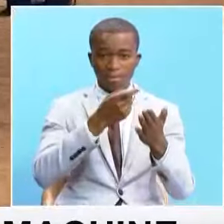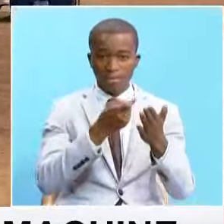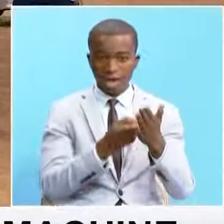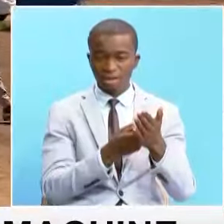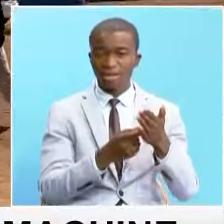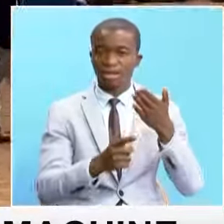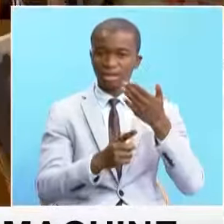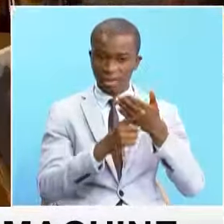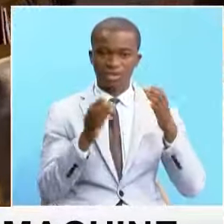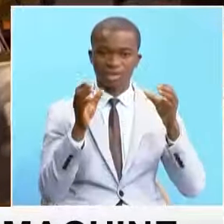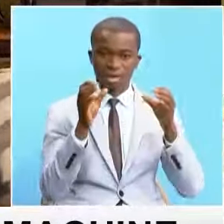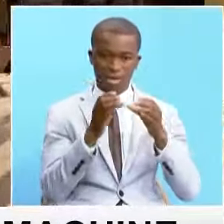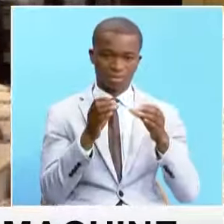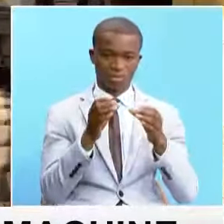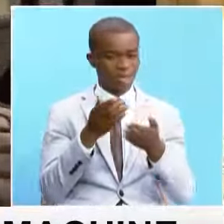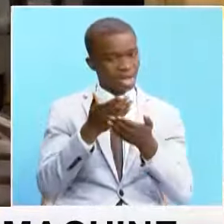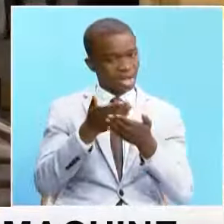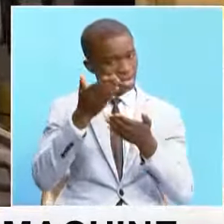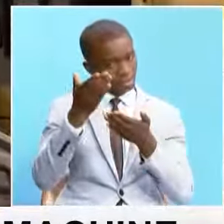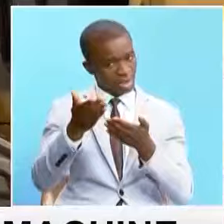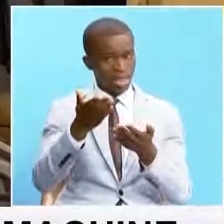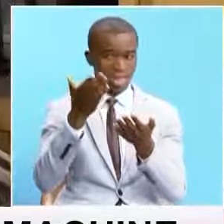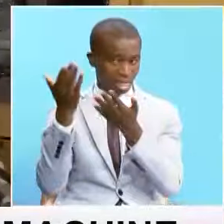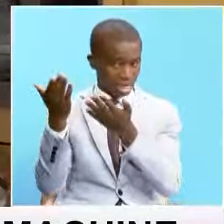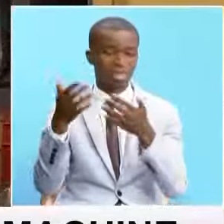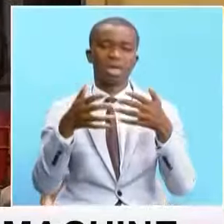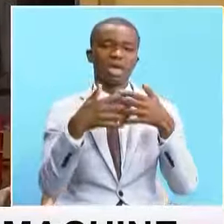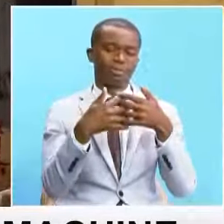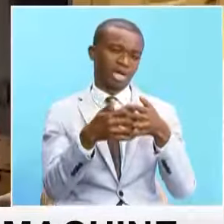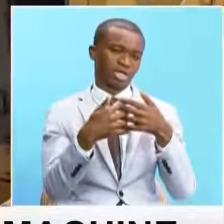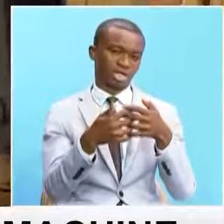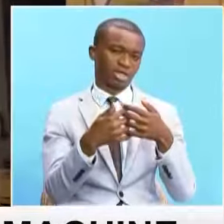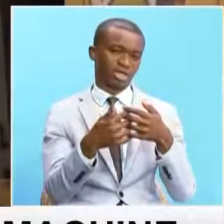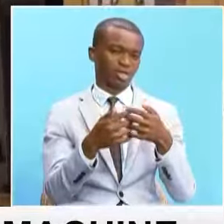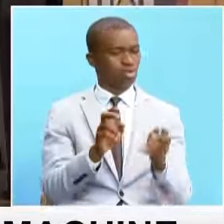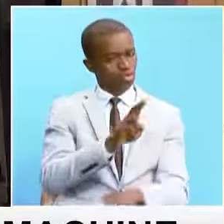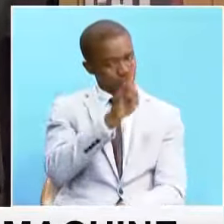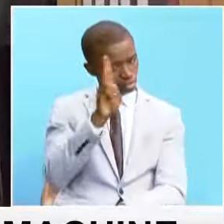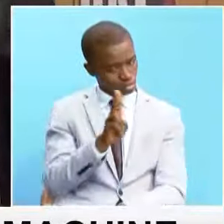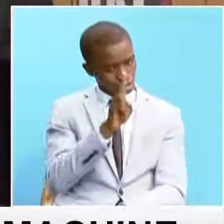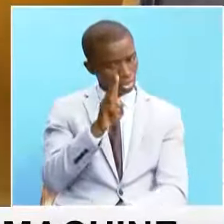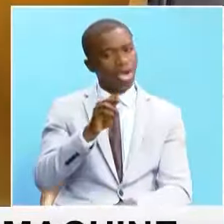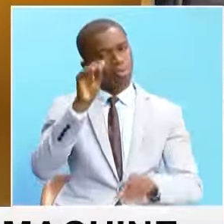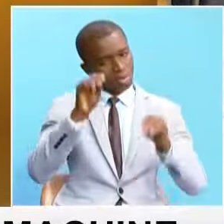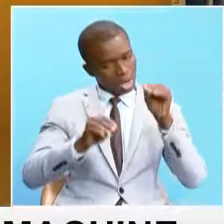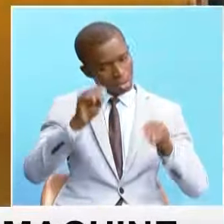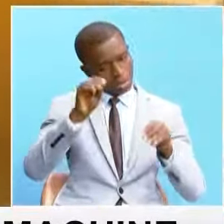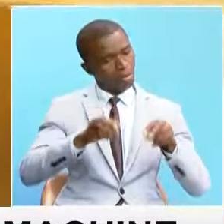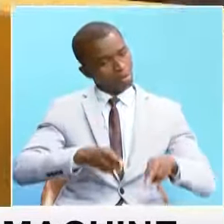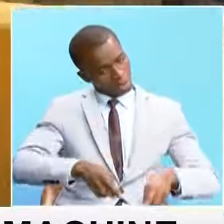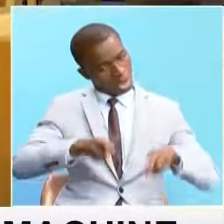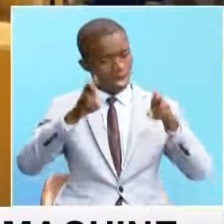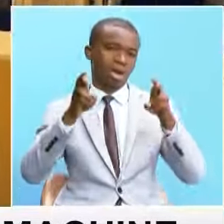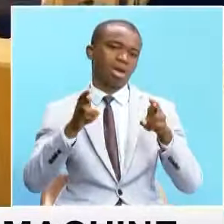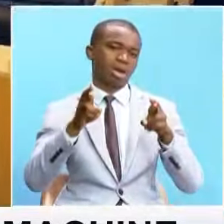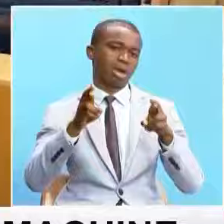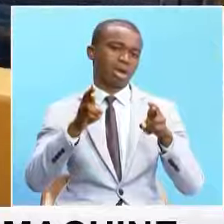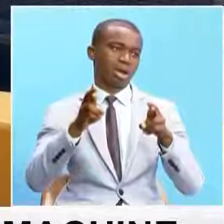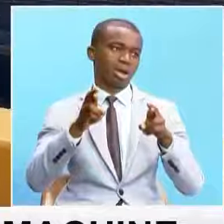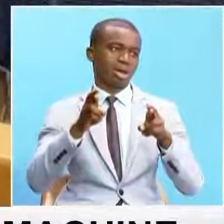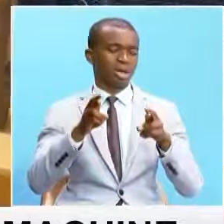Council has procured these state-of-the-art pieces of earth-moving equipment. The purchase of the equipment has